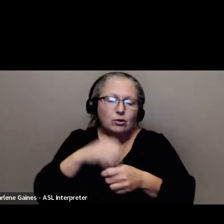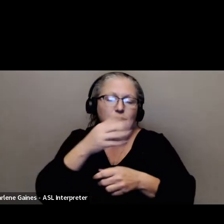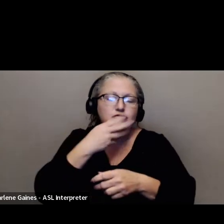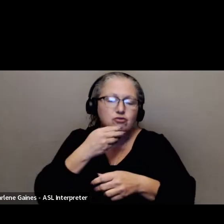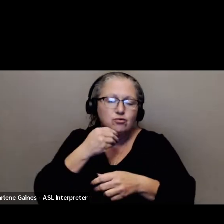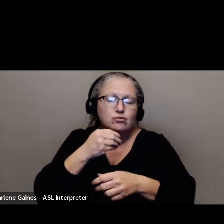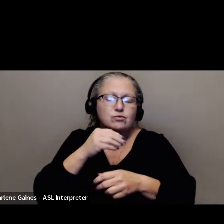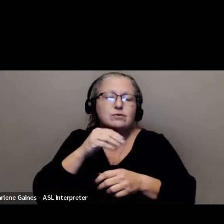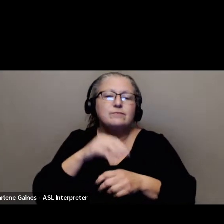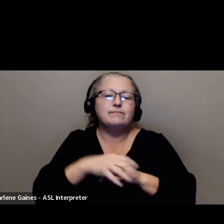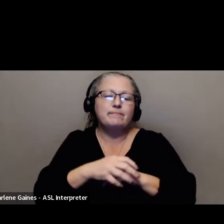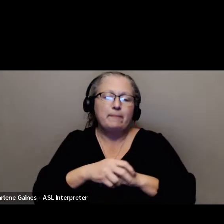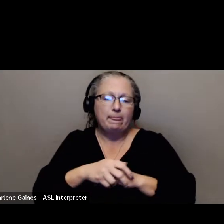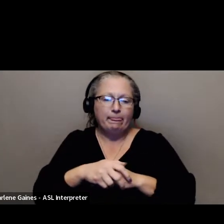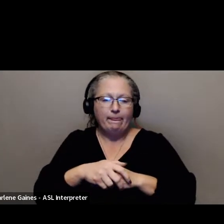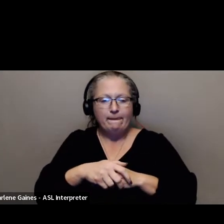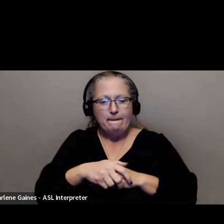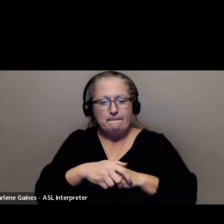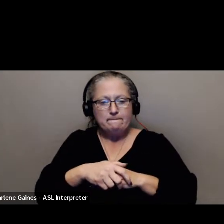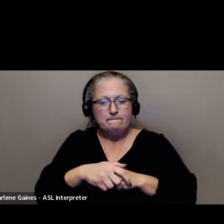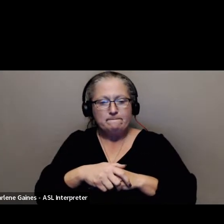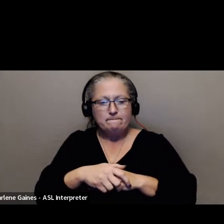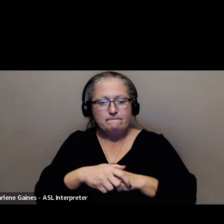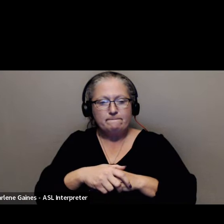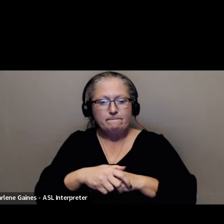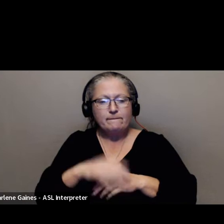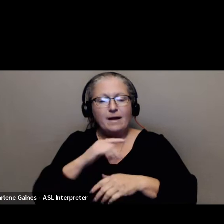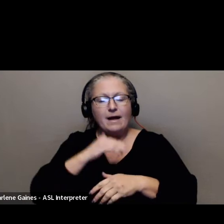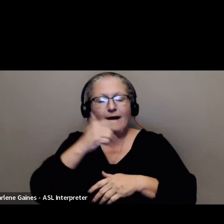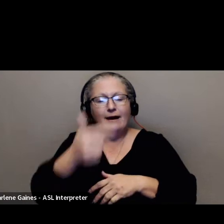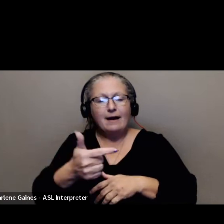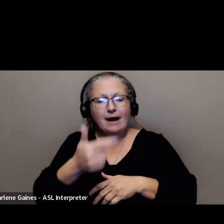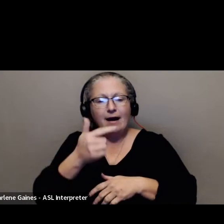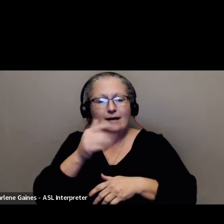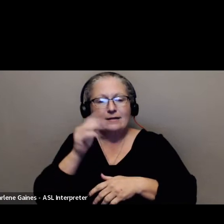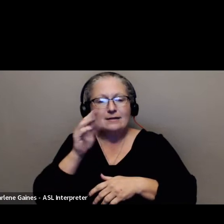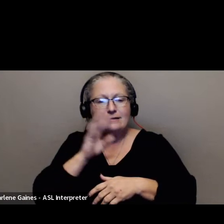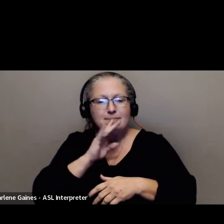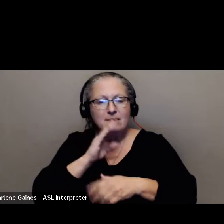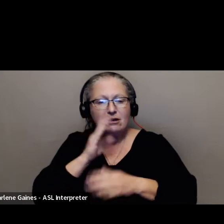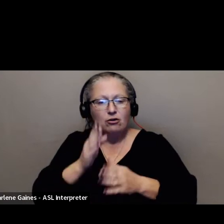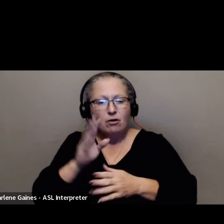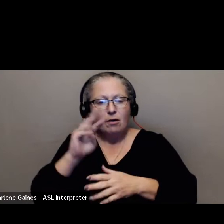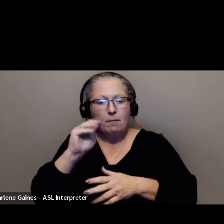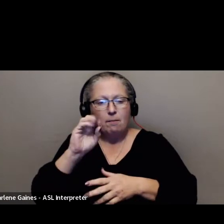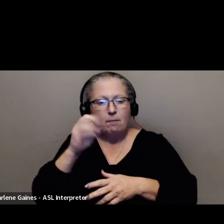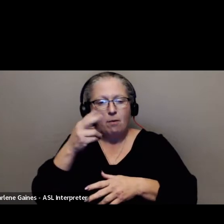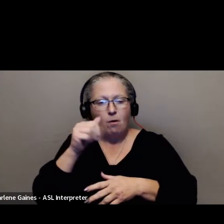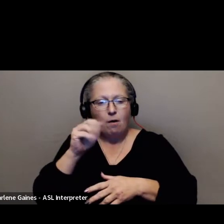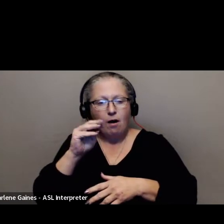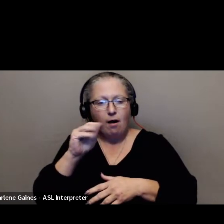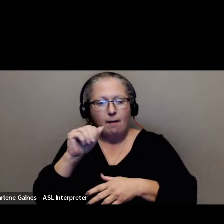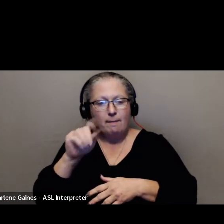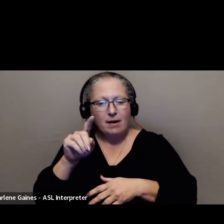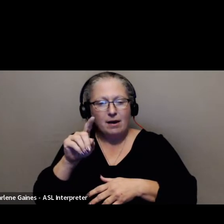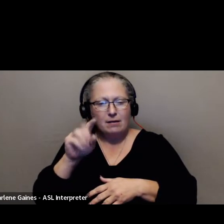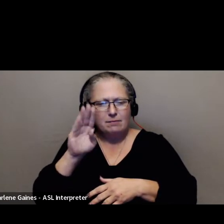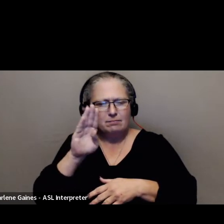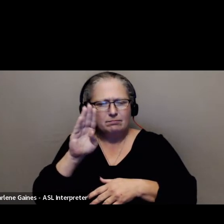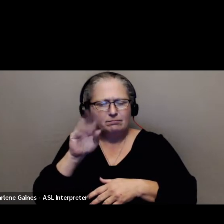right. Next speaker is Mohammed Bhatti.